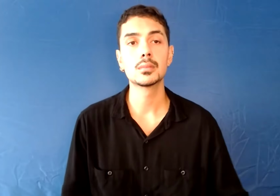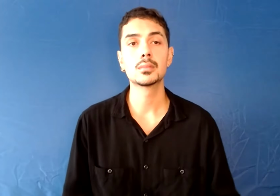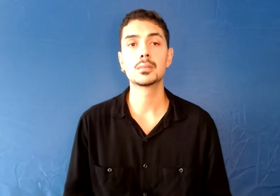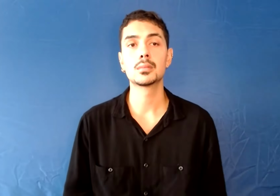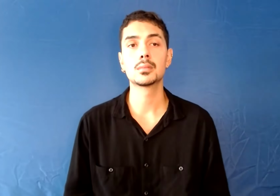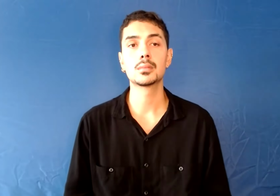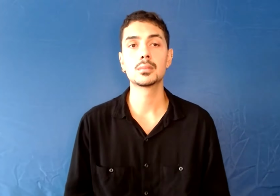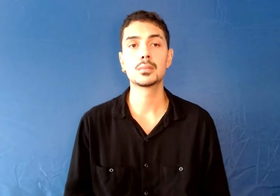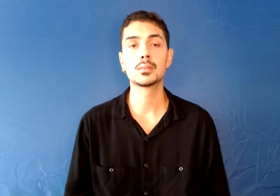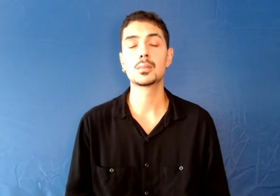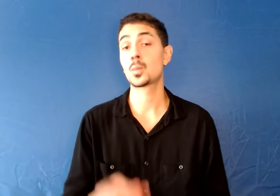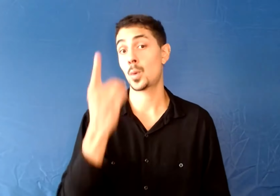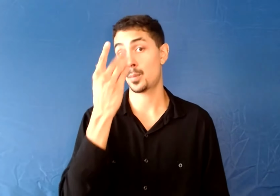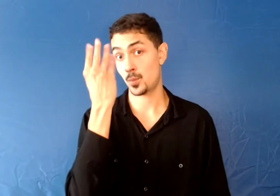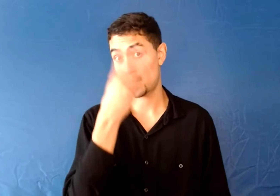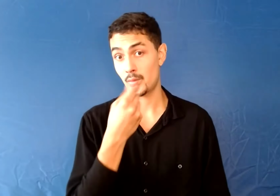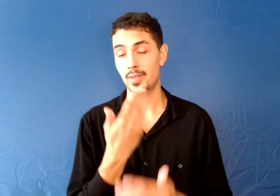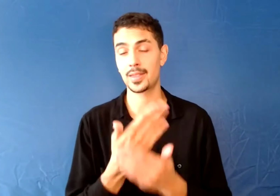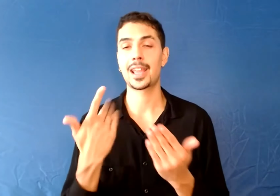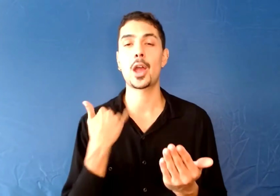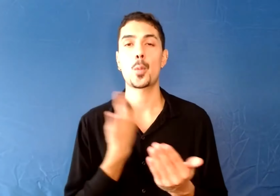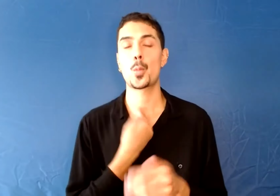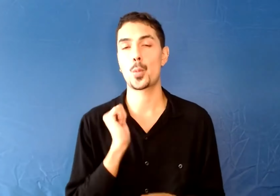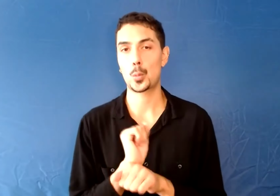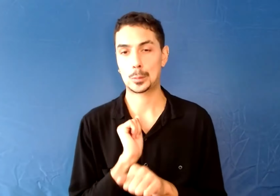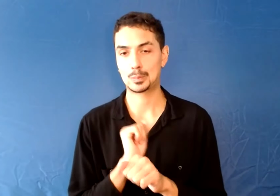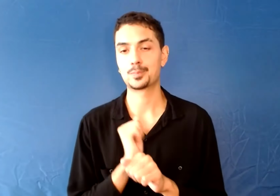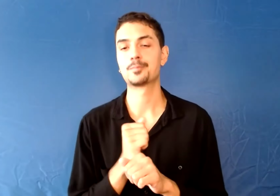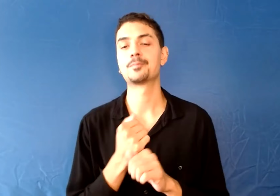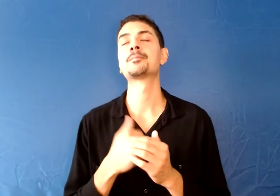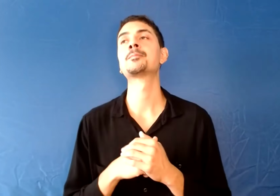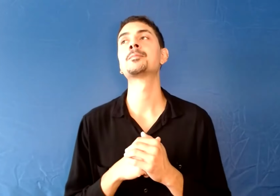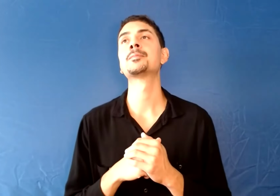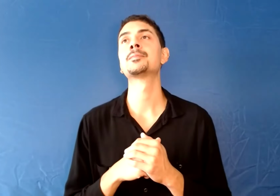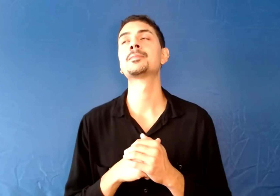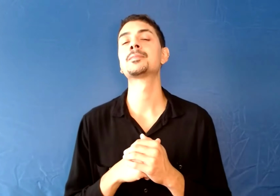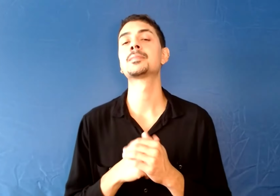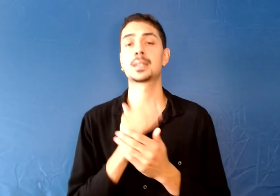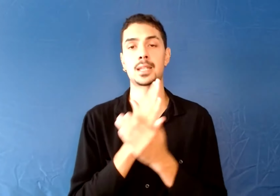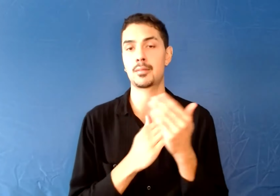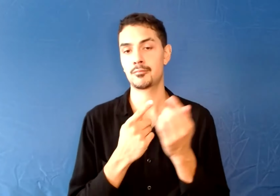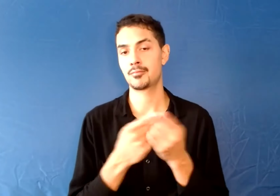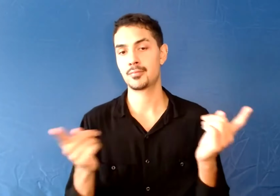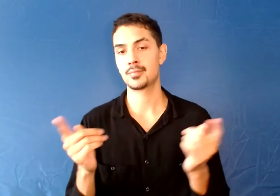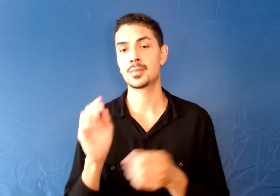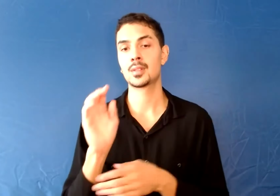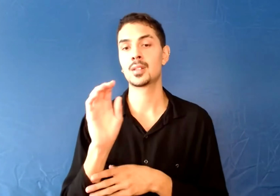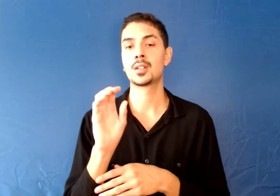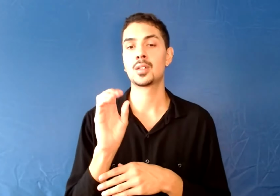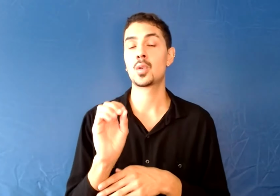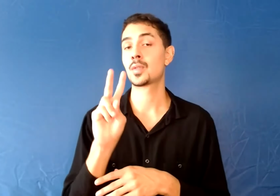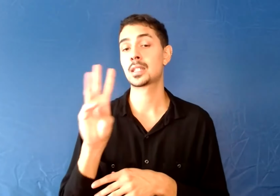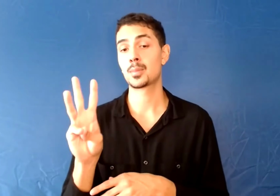One of the beautiful things about our work, right? And some of you are OVW funded, some are